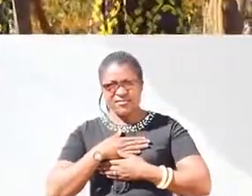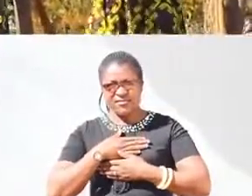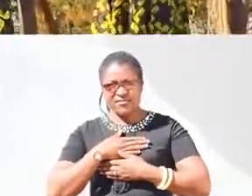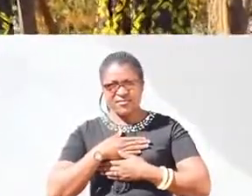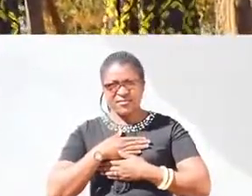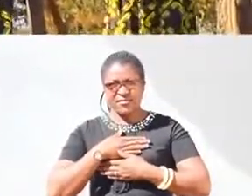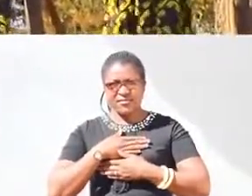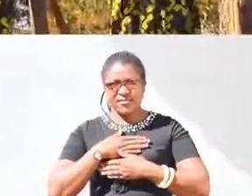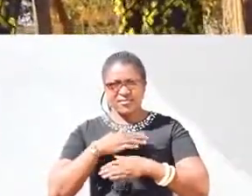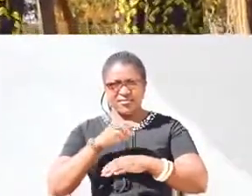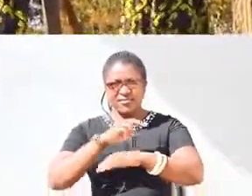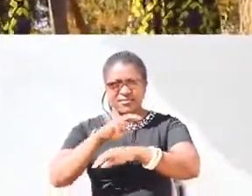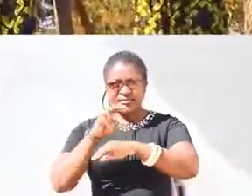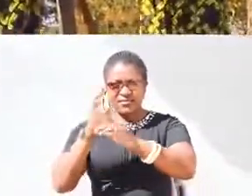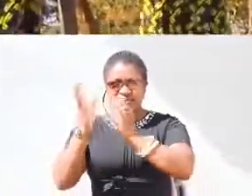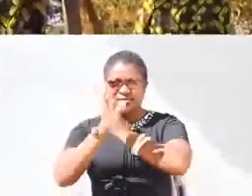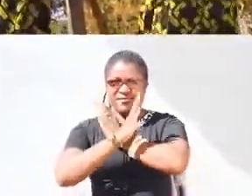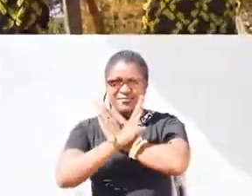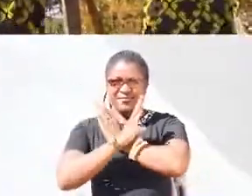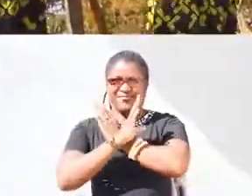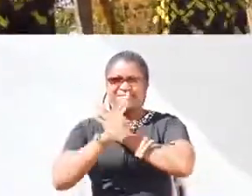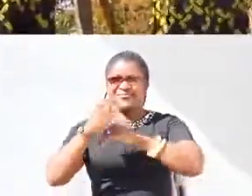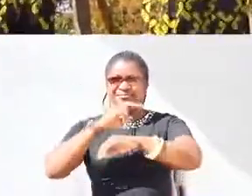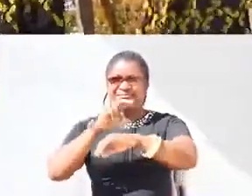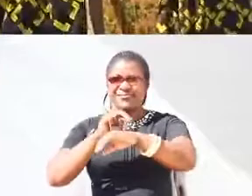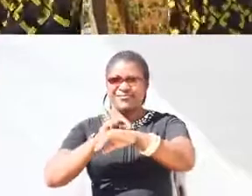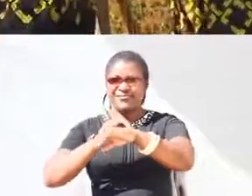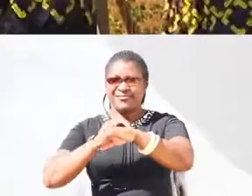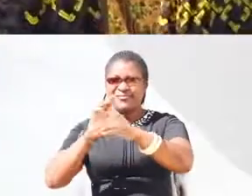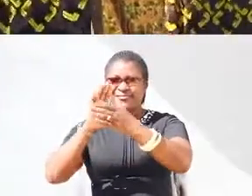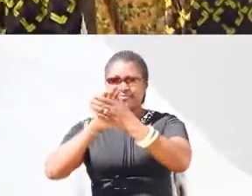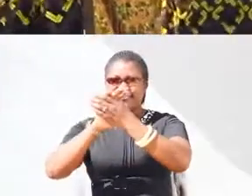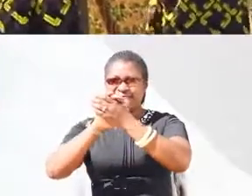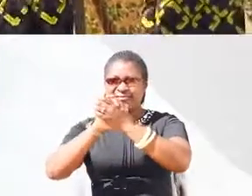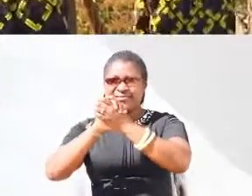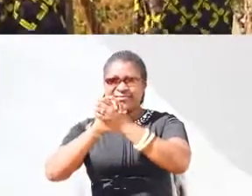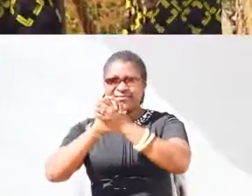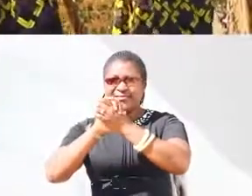elele mama zambia ni sikola chimiliza noa